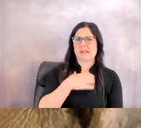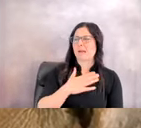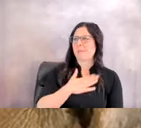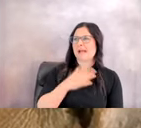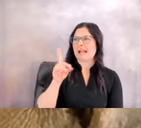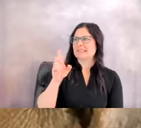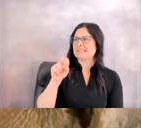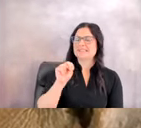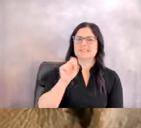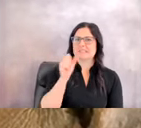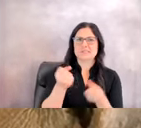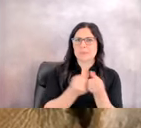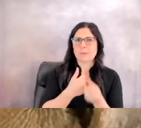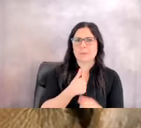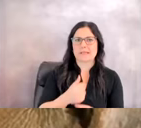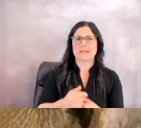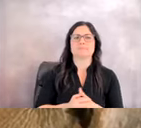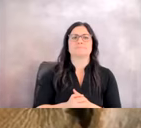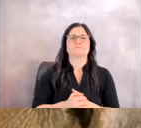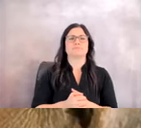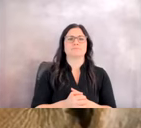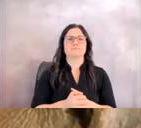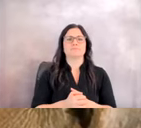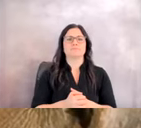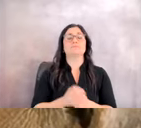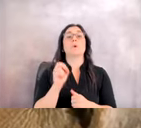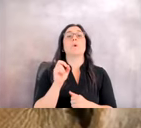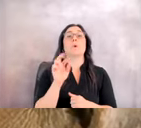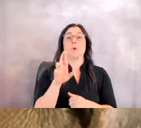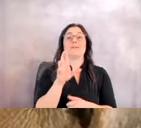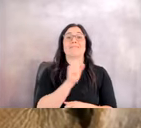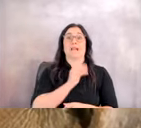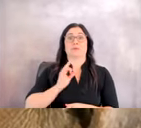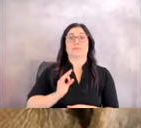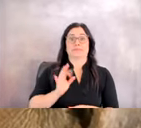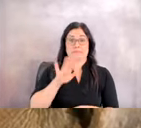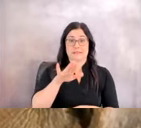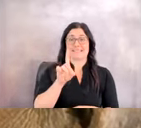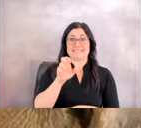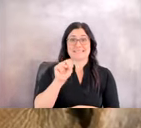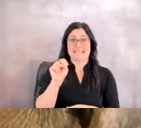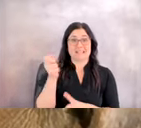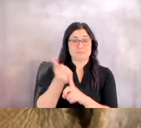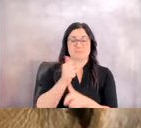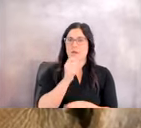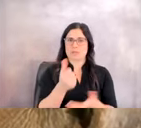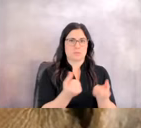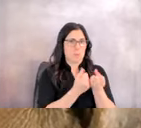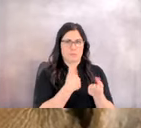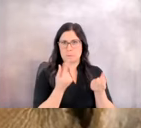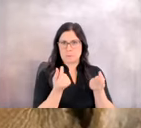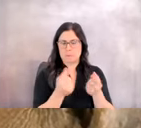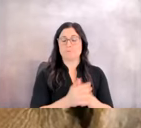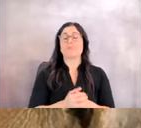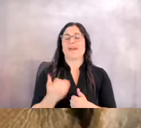And I'll answer that one first and then let any of you chime in. And I have two answers, because one